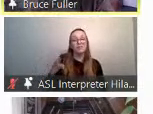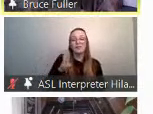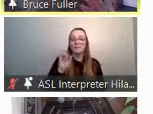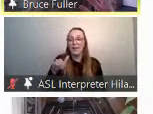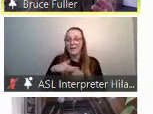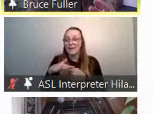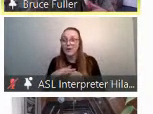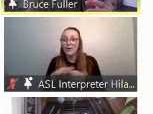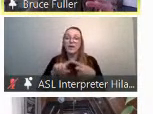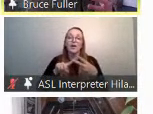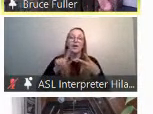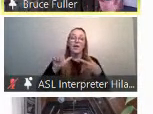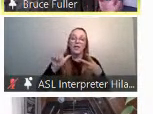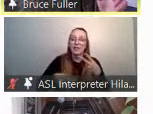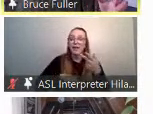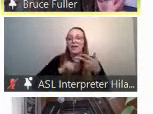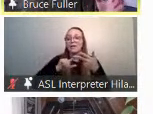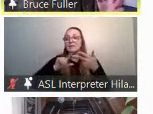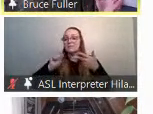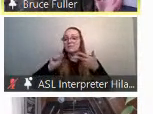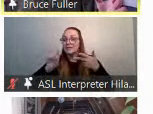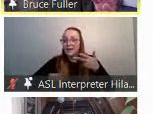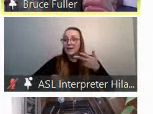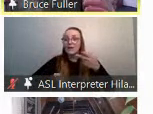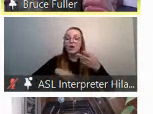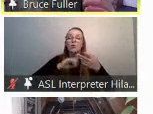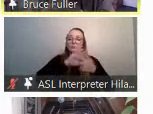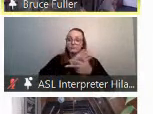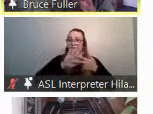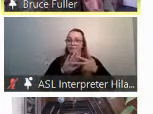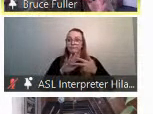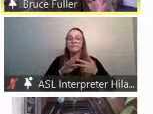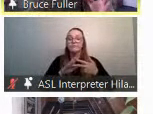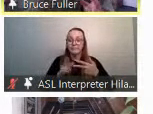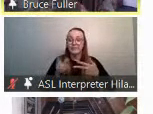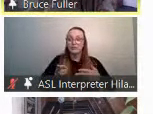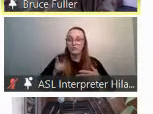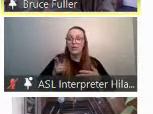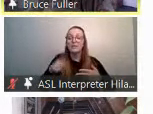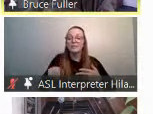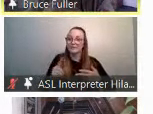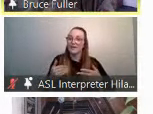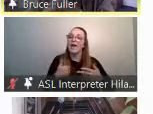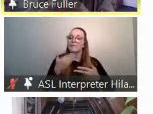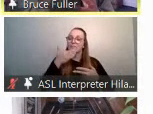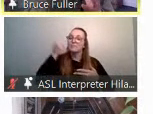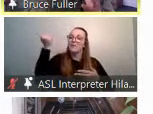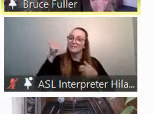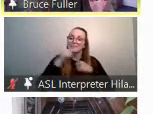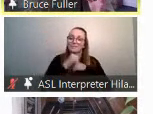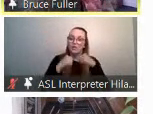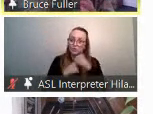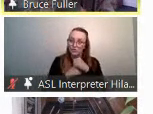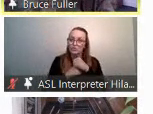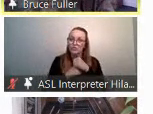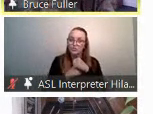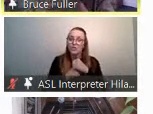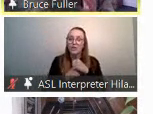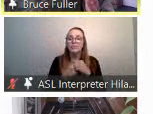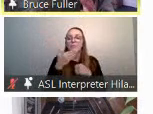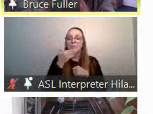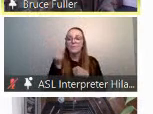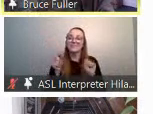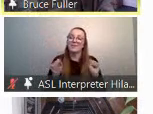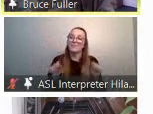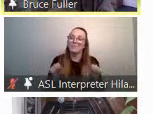LA, San Diego. Historically, those have been the places with the best infrastructure, the best capacity to bid